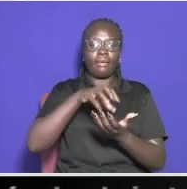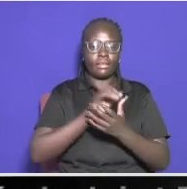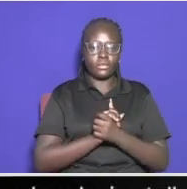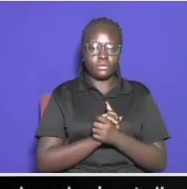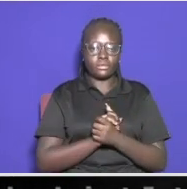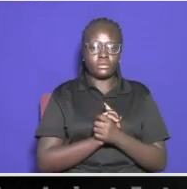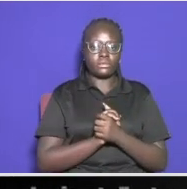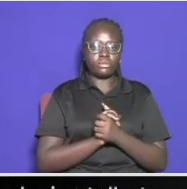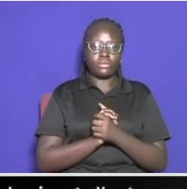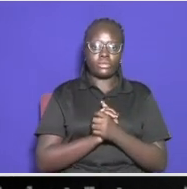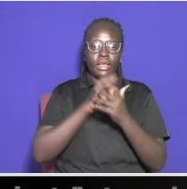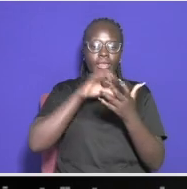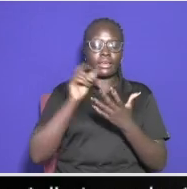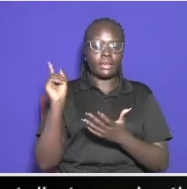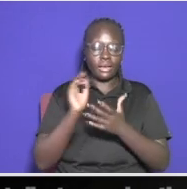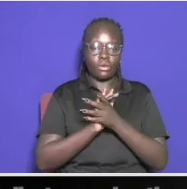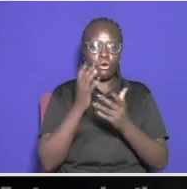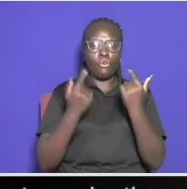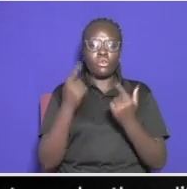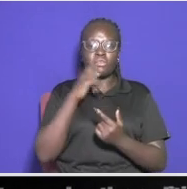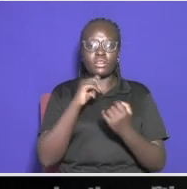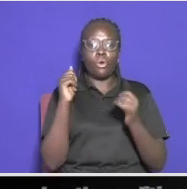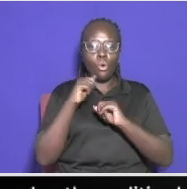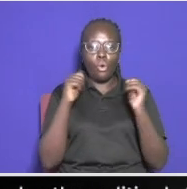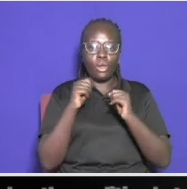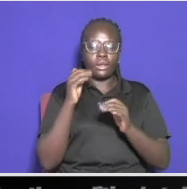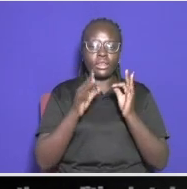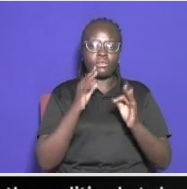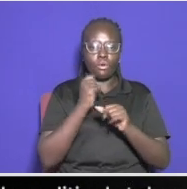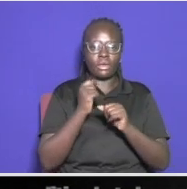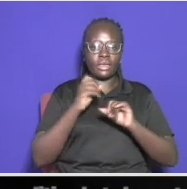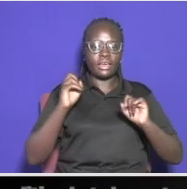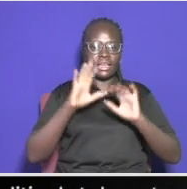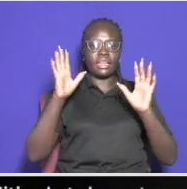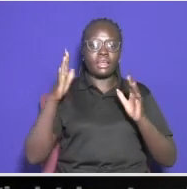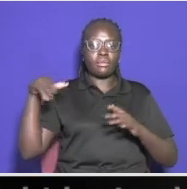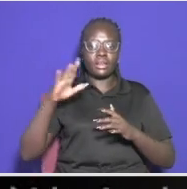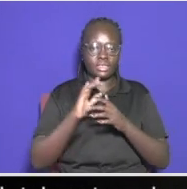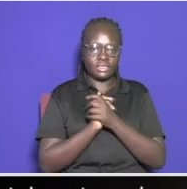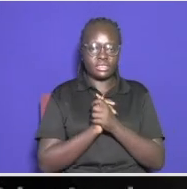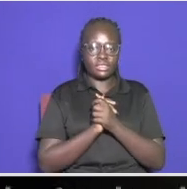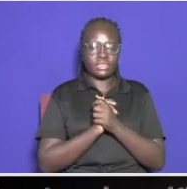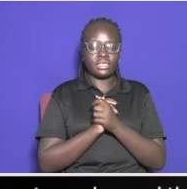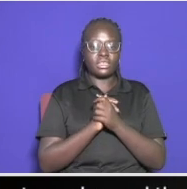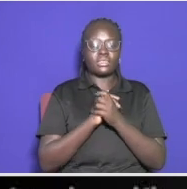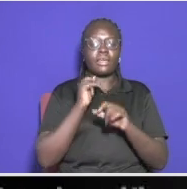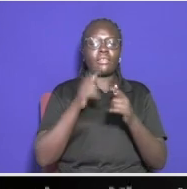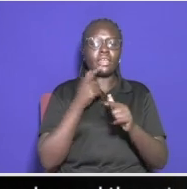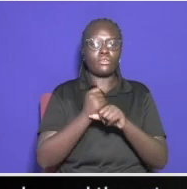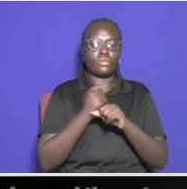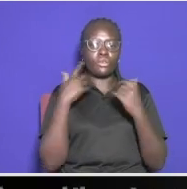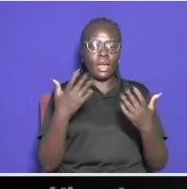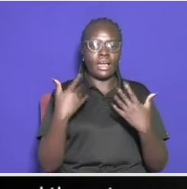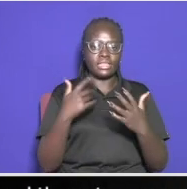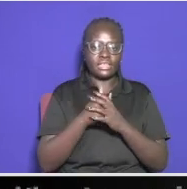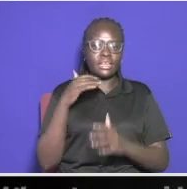because you see now this cake is already cooked, it's cold. So if you're not in a clean place, then you handle it when maybe your hands are dirty. It's very easy